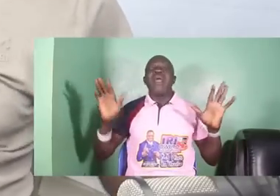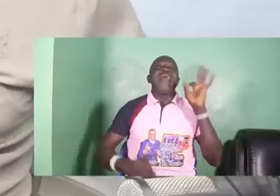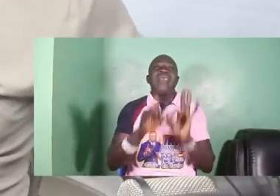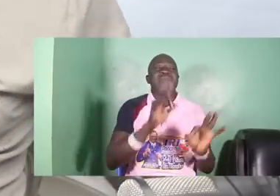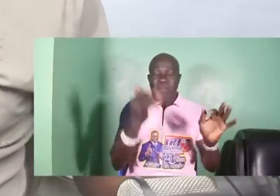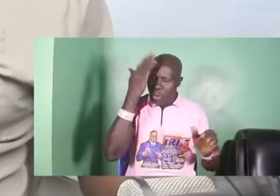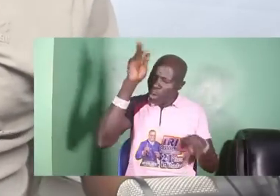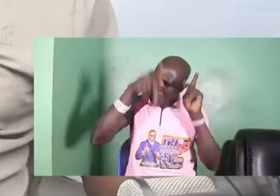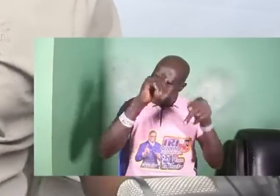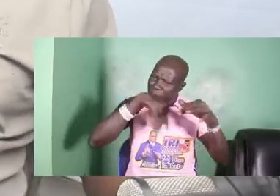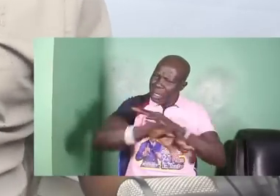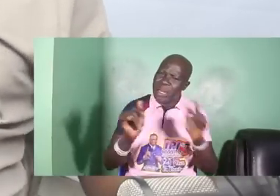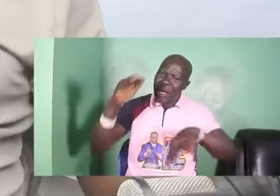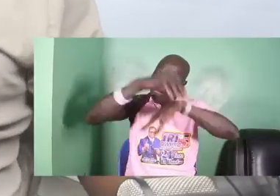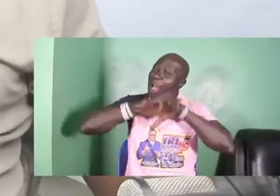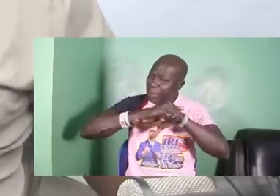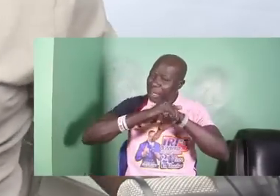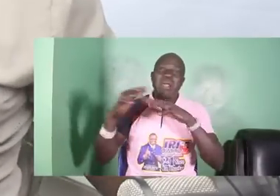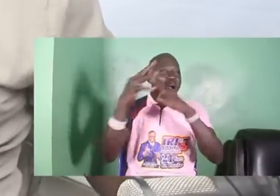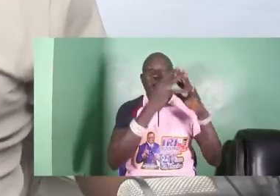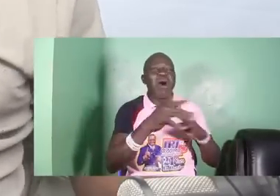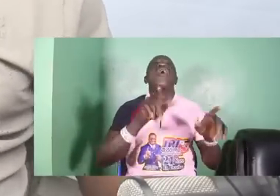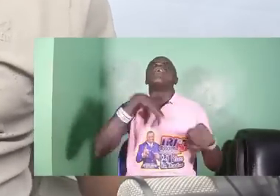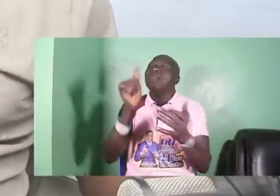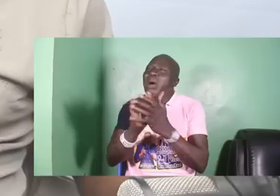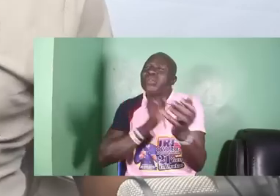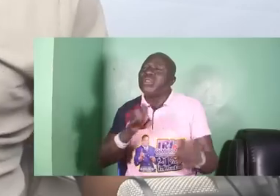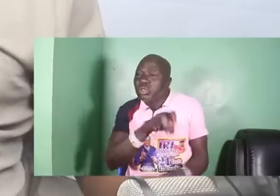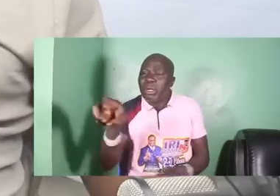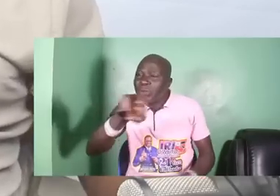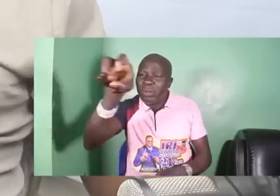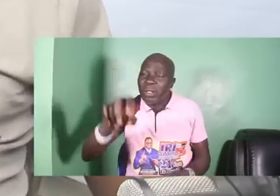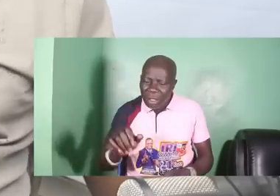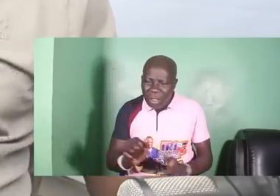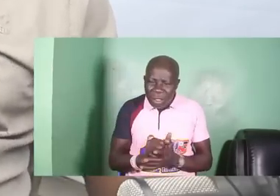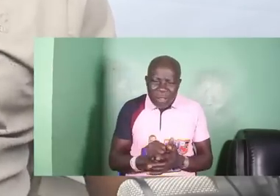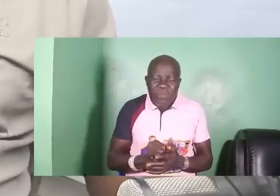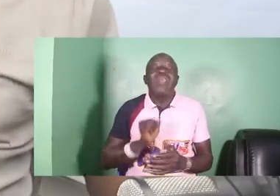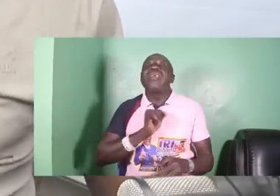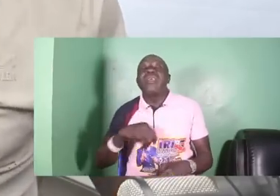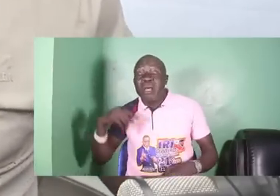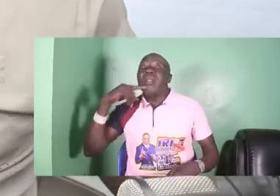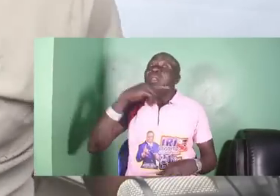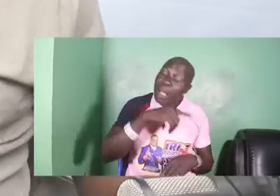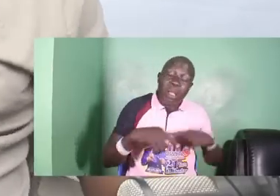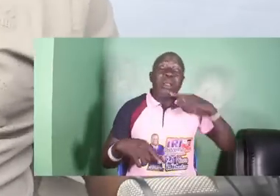in that school, you tell them you want to come back. They will have been telling